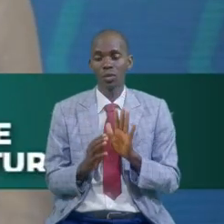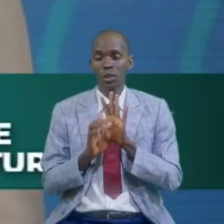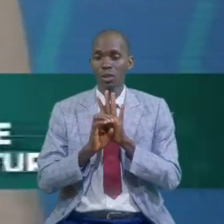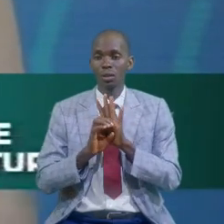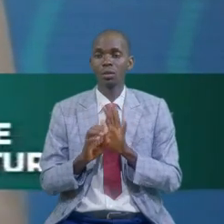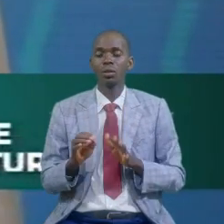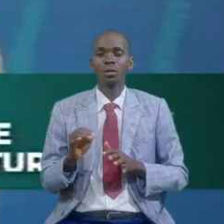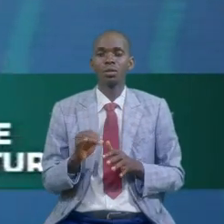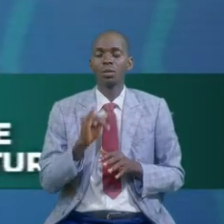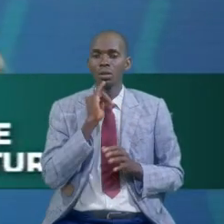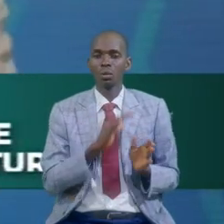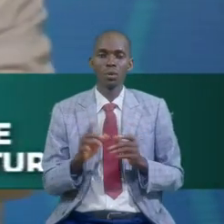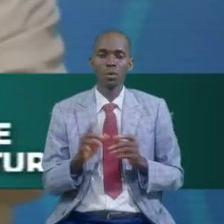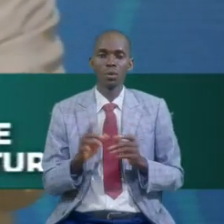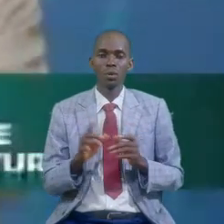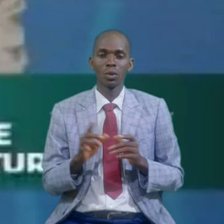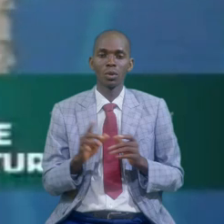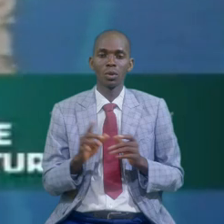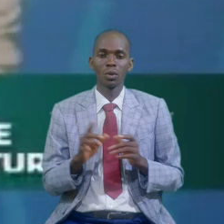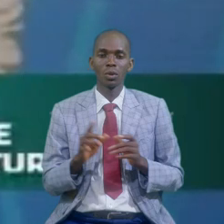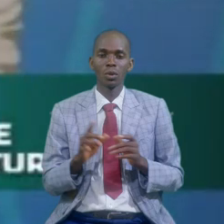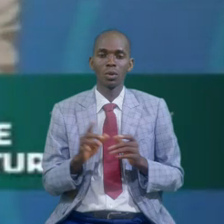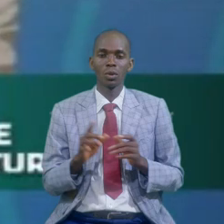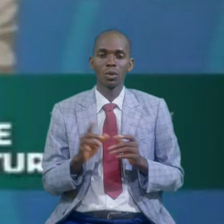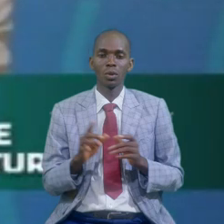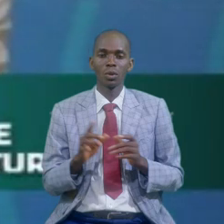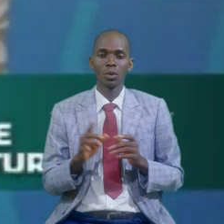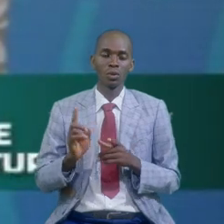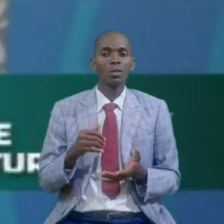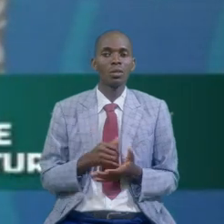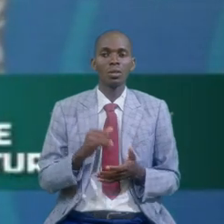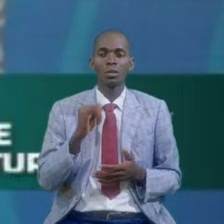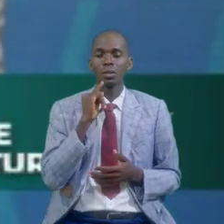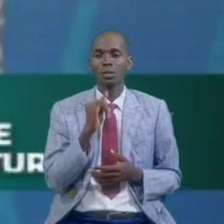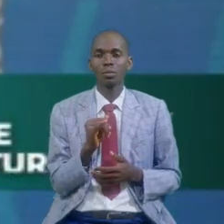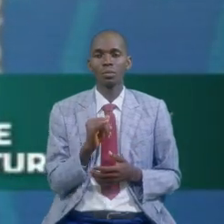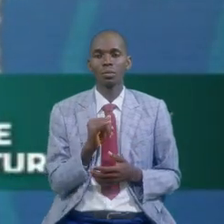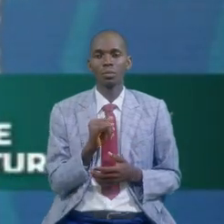now. The plane is about to go up.